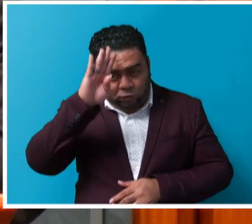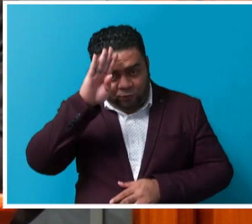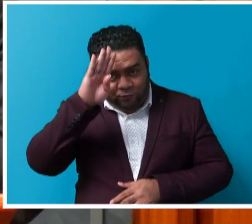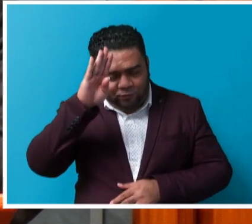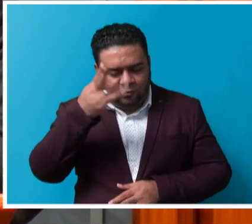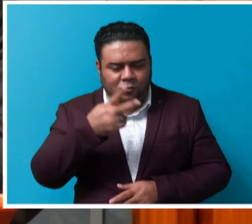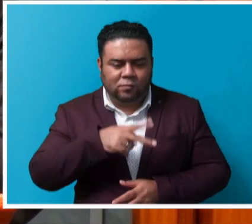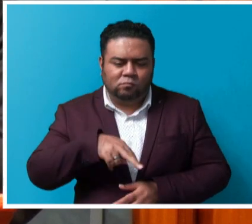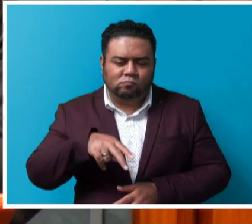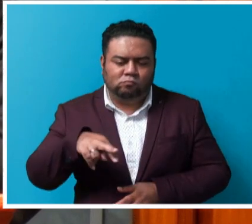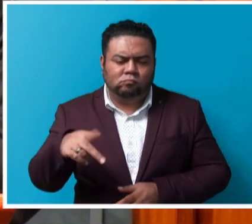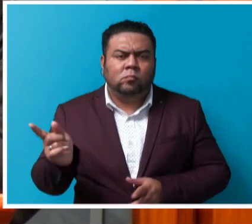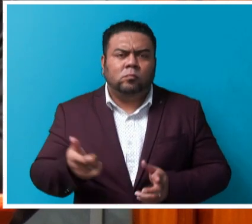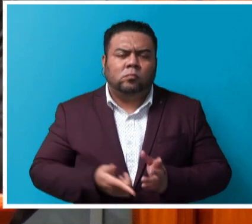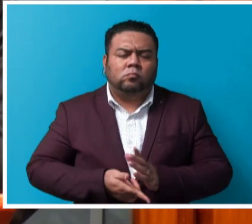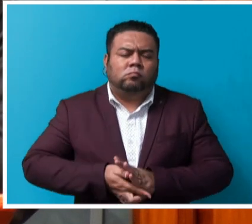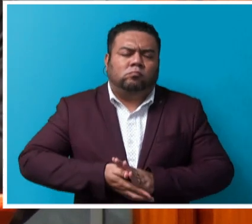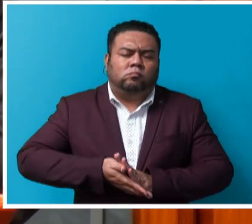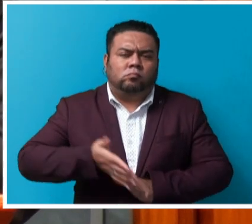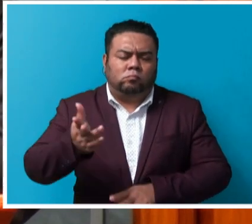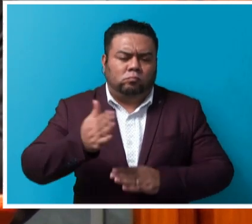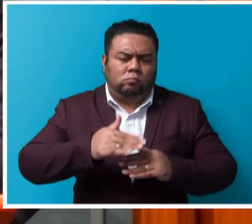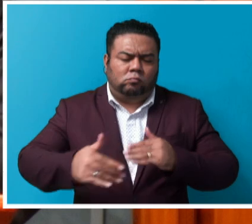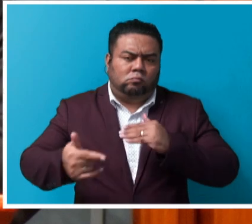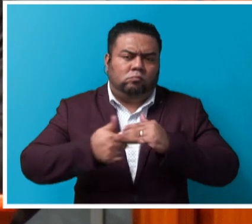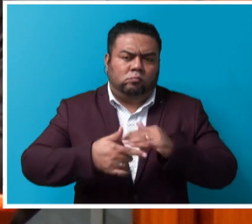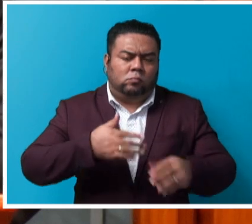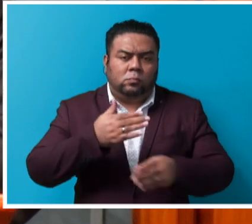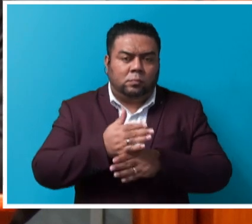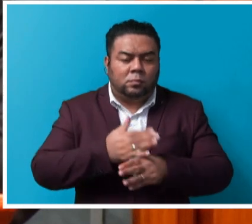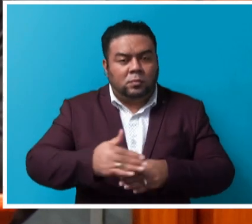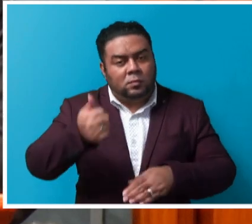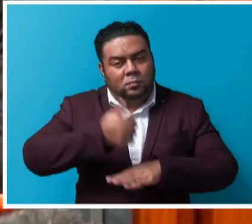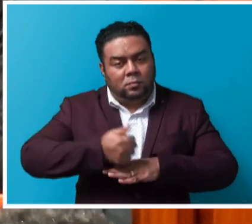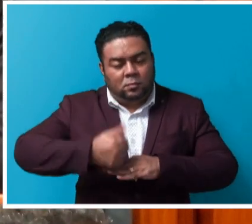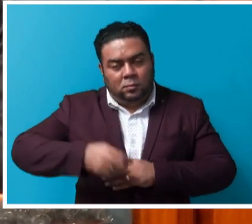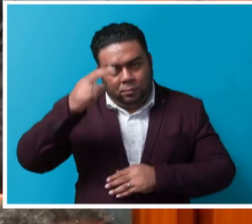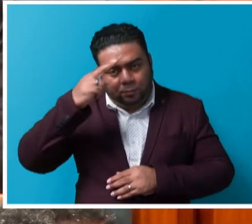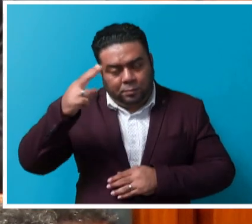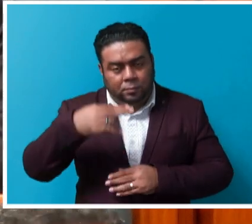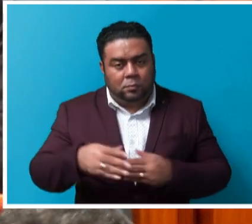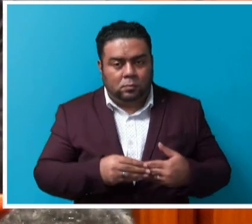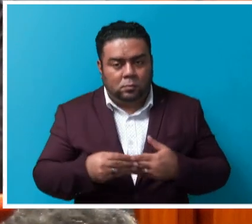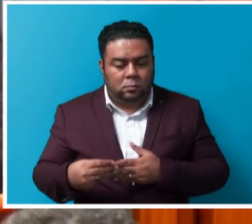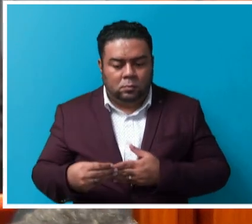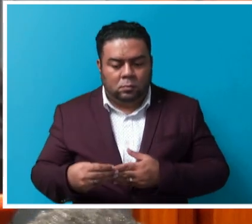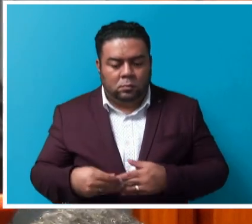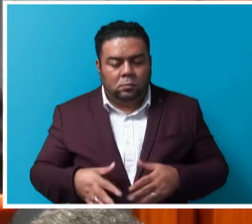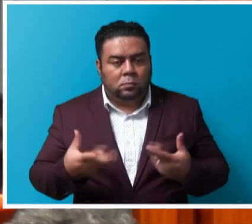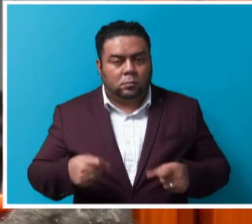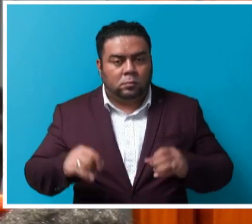excel to this most prestigious hierarchy in government or national leadership of our beloved country.